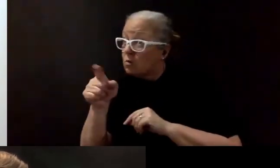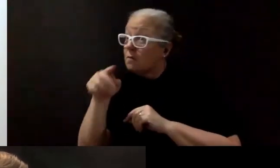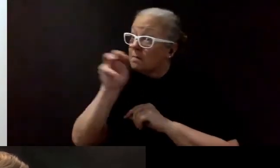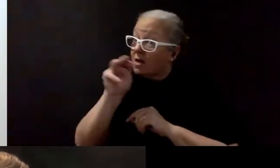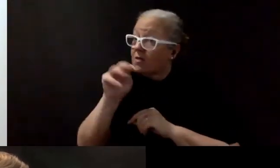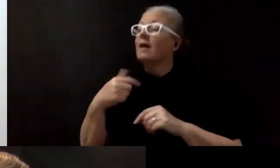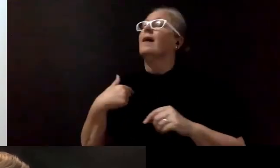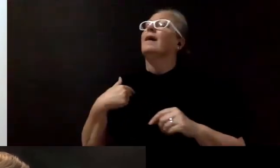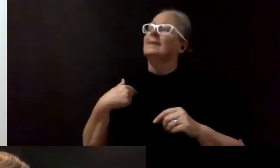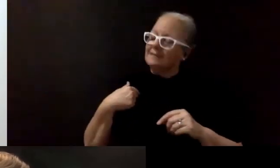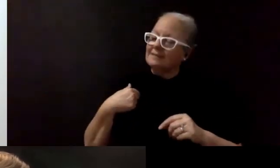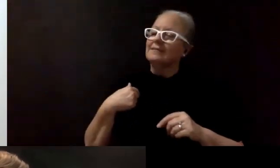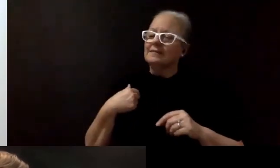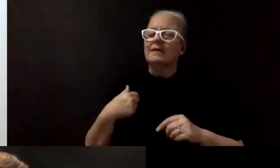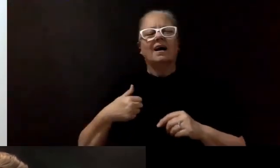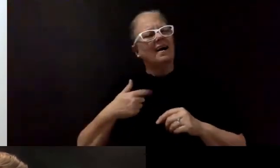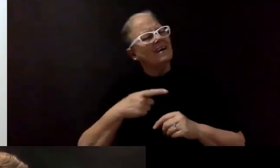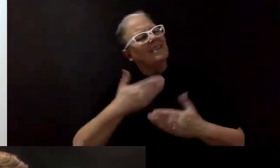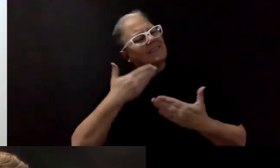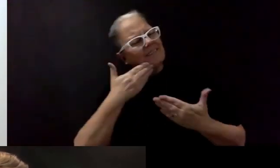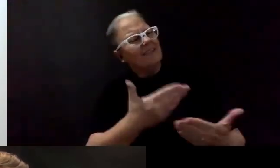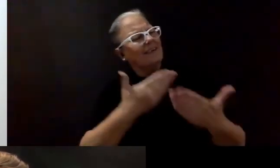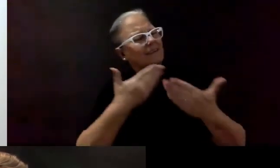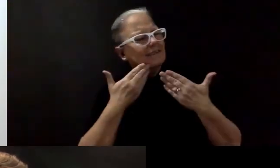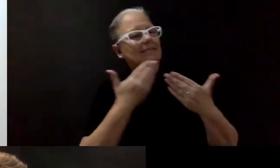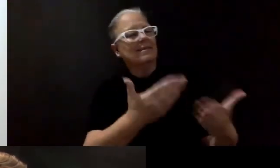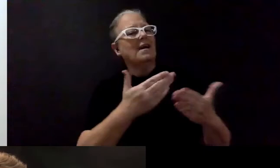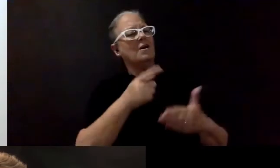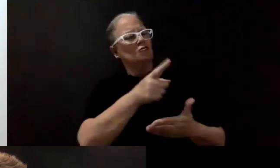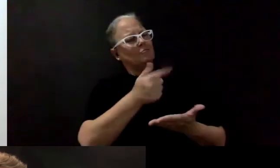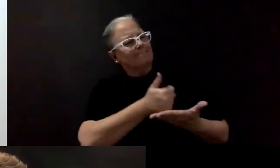much for doing this. You've actually